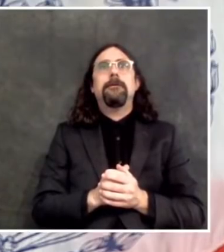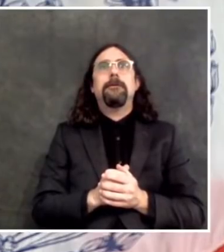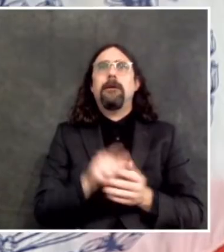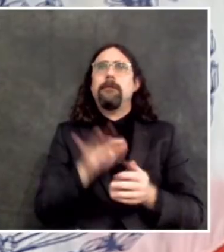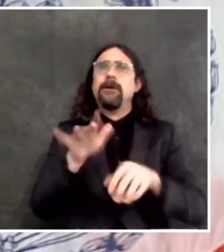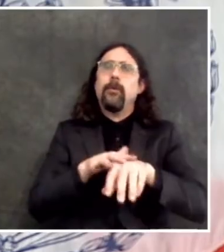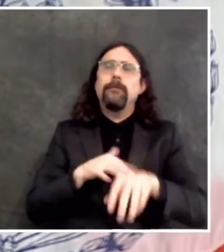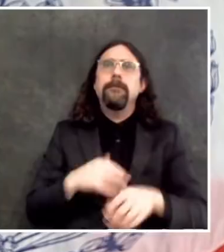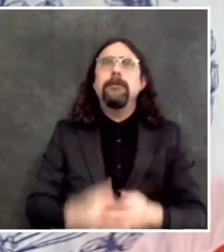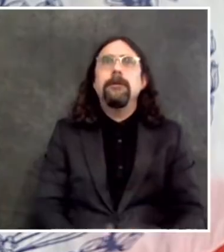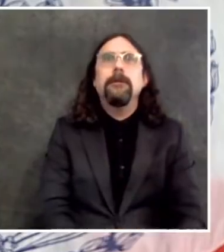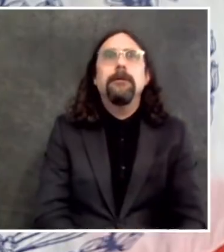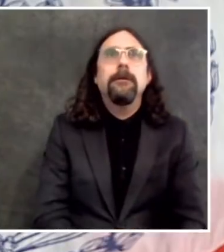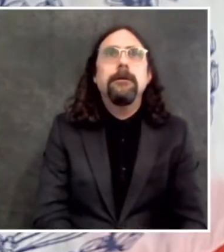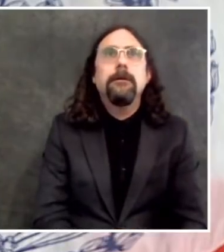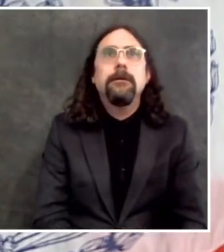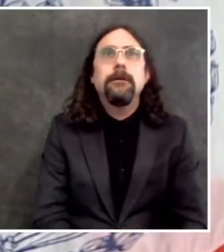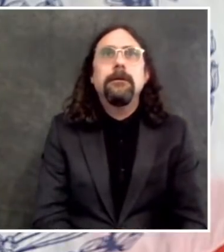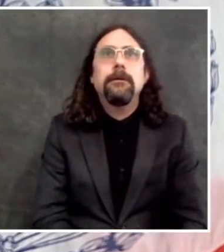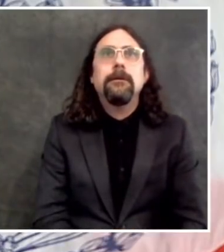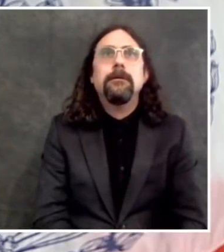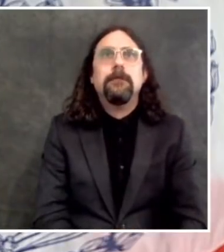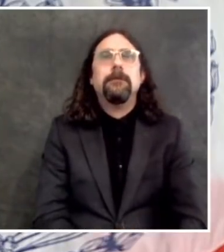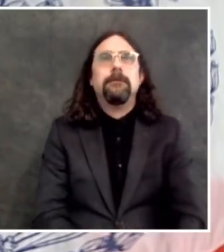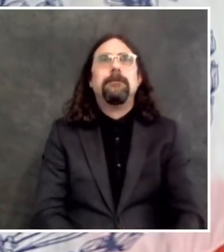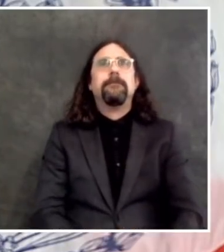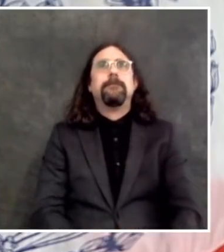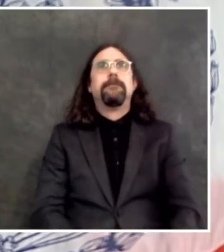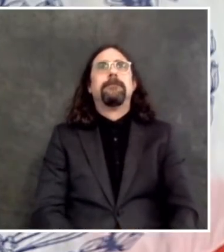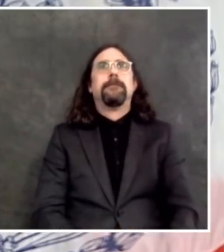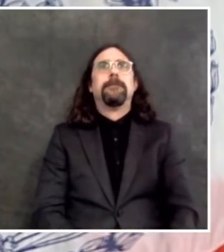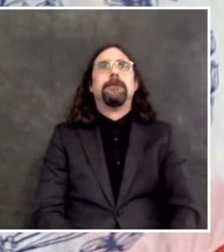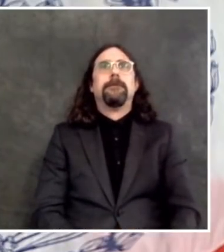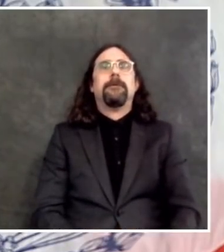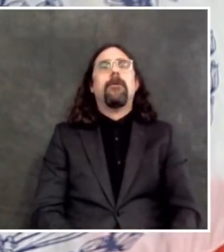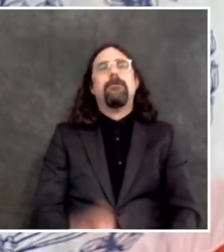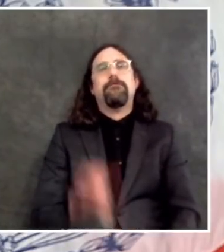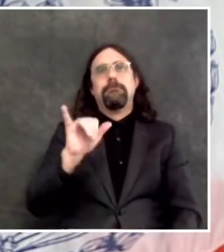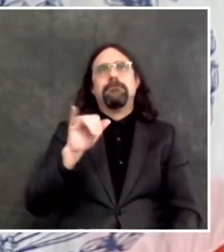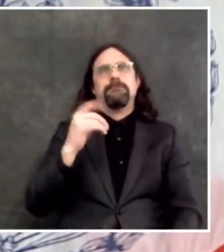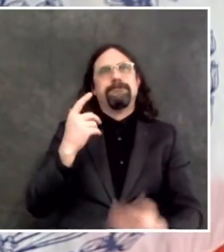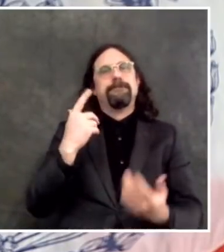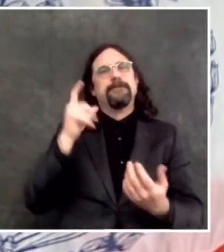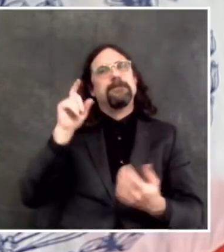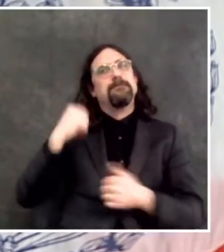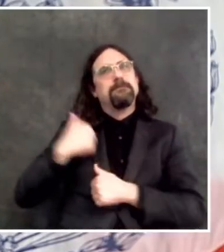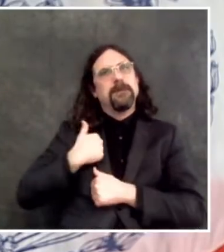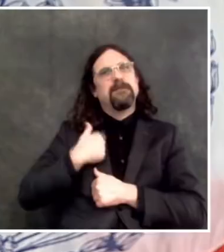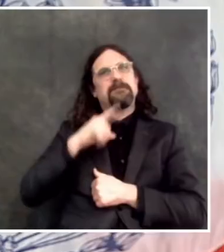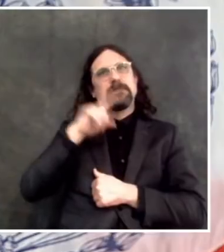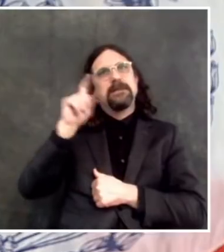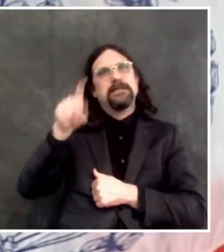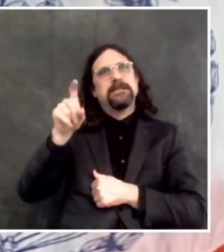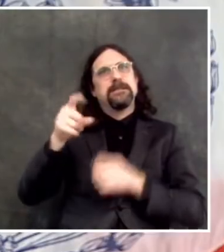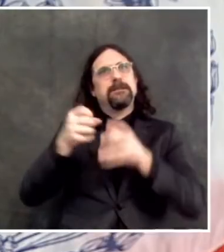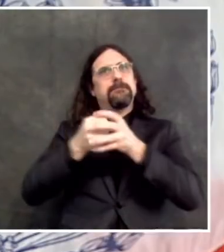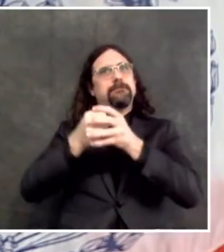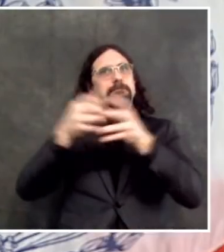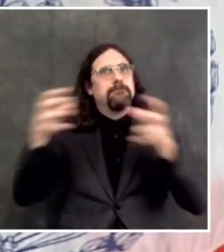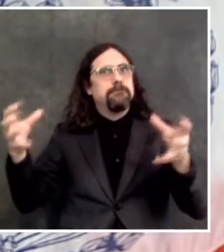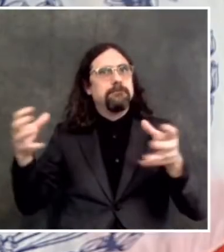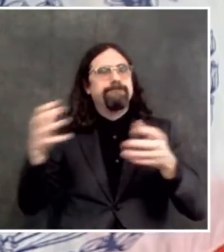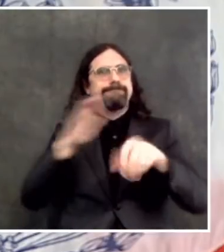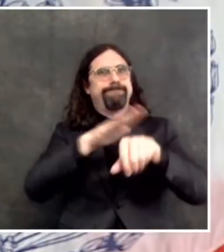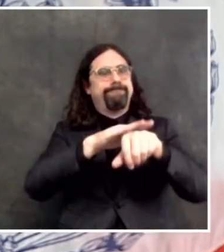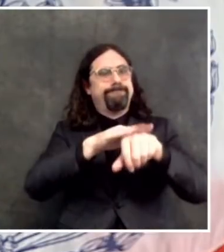their city, their town, their state to come to the front. And right now it's New York City, and we see it starting in some other cities as well. But I guarantee you